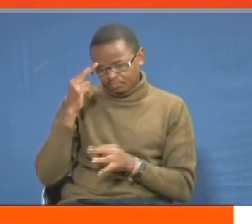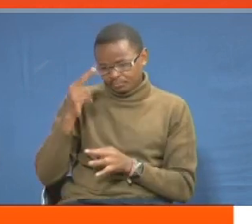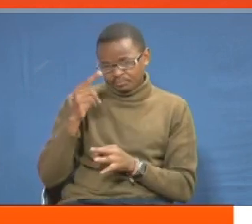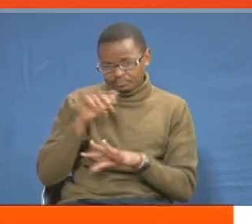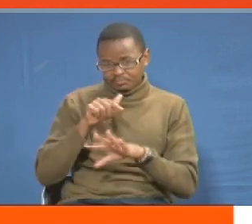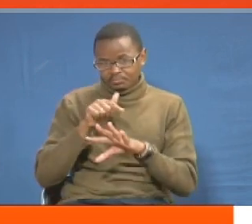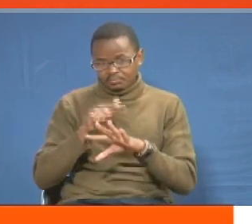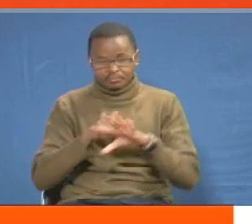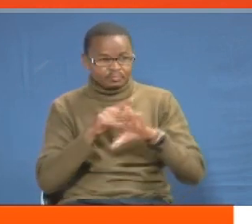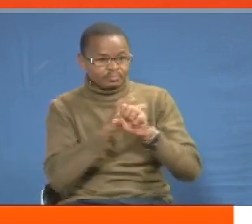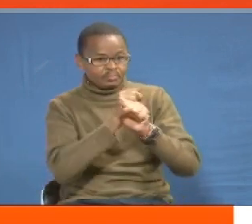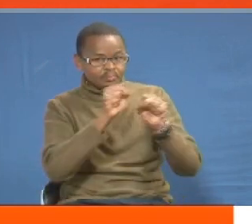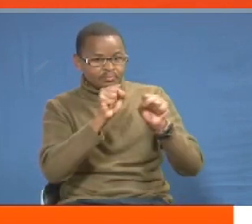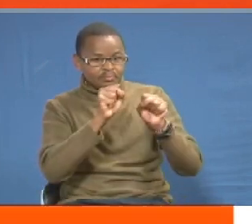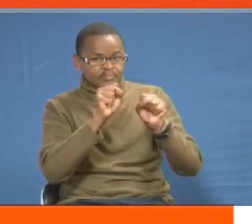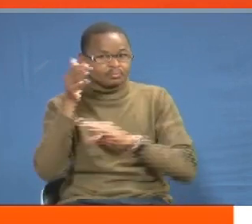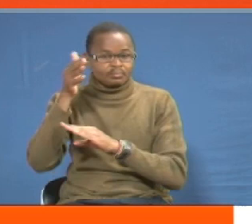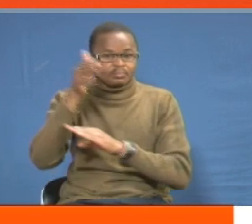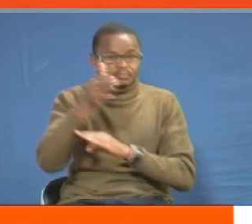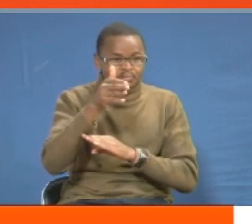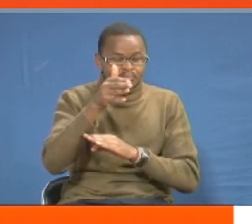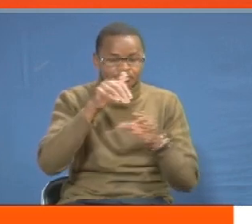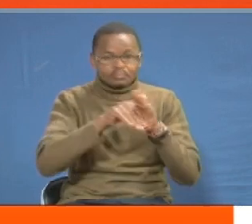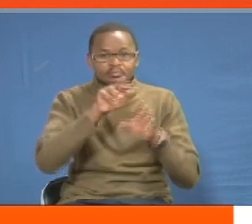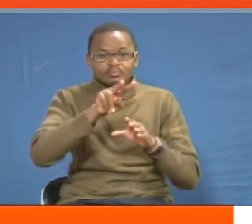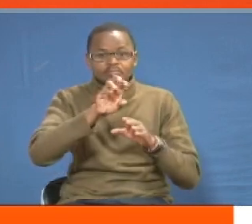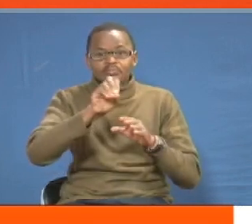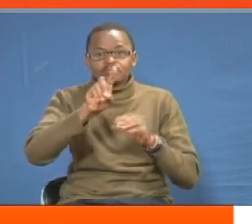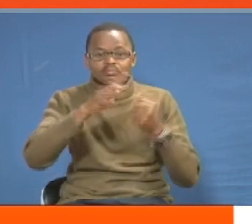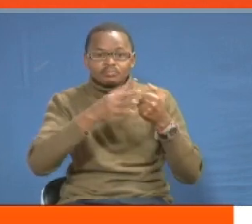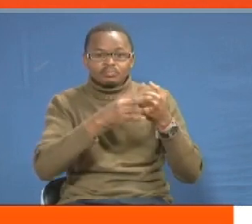you look at it, when the president issued his directive in